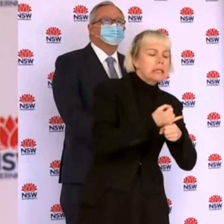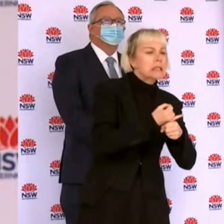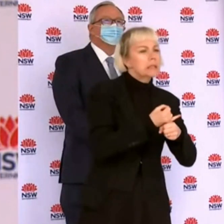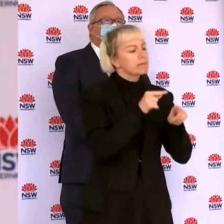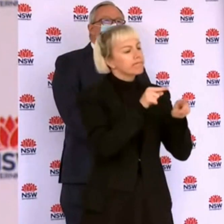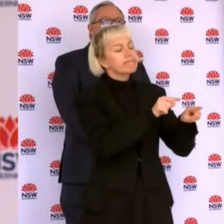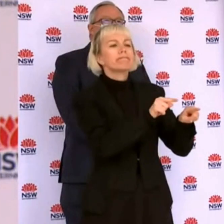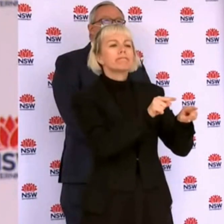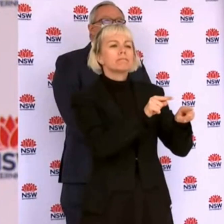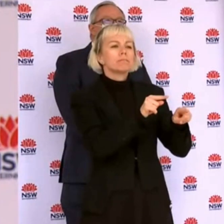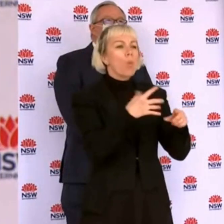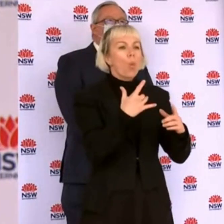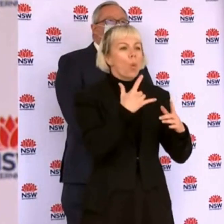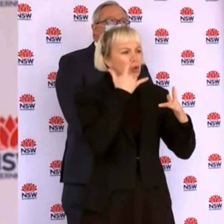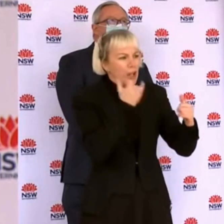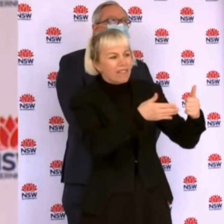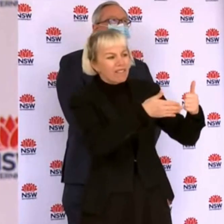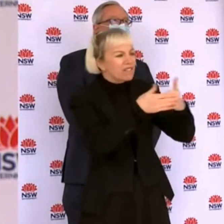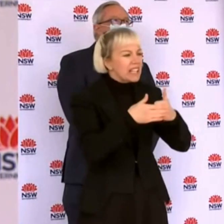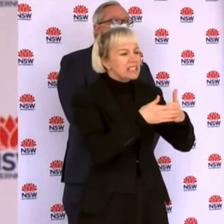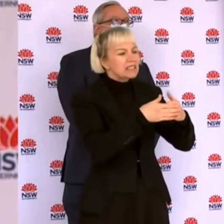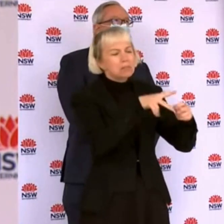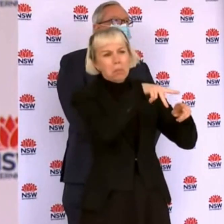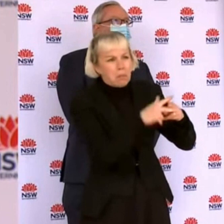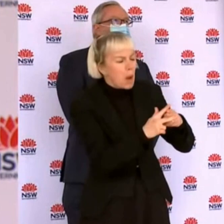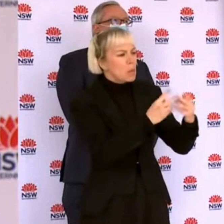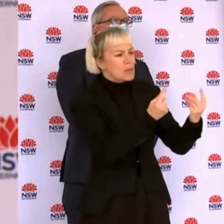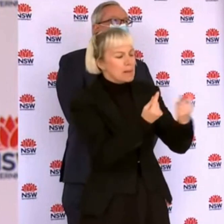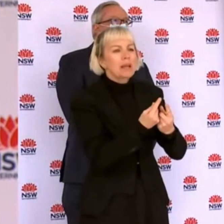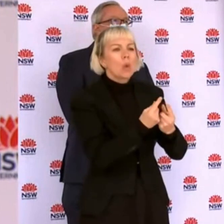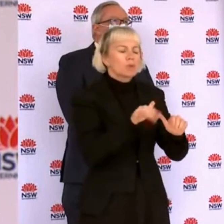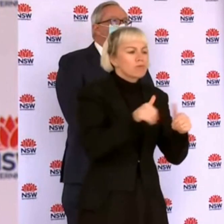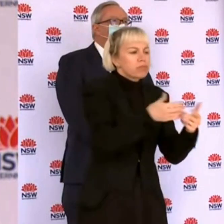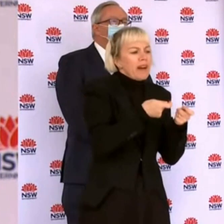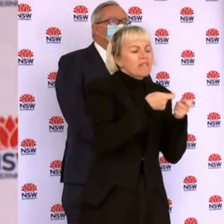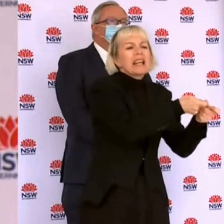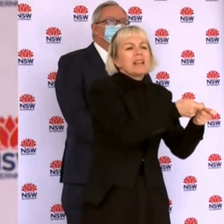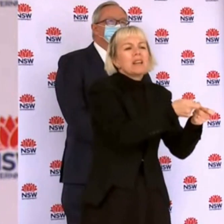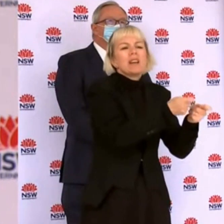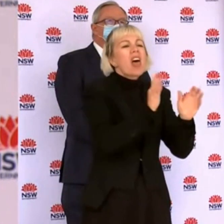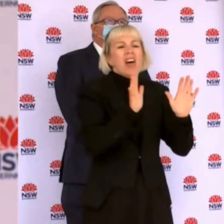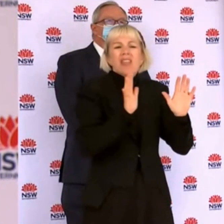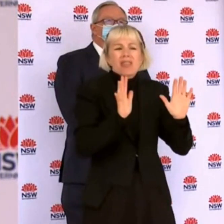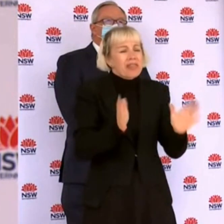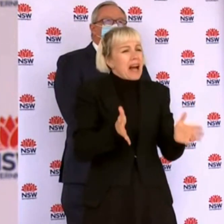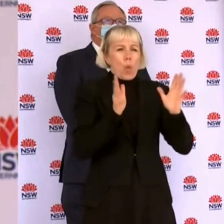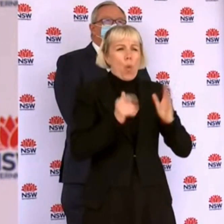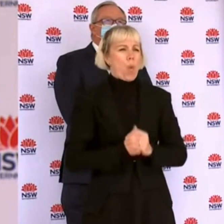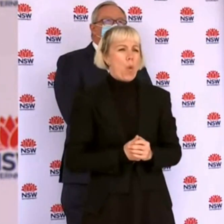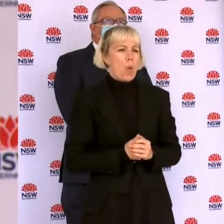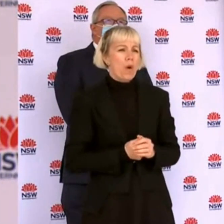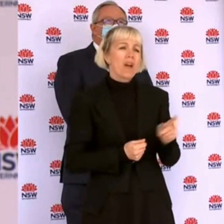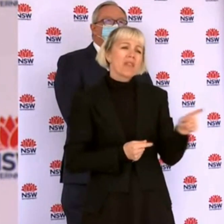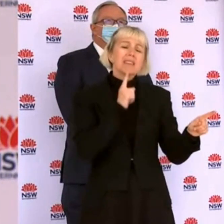food, to check something, to fix something, to feed them. We're not talking about